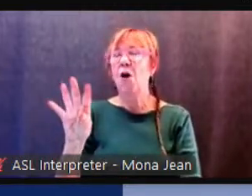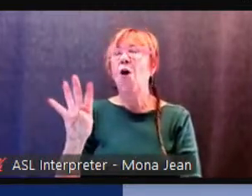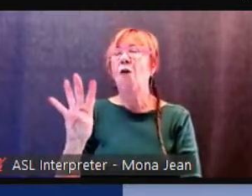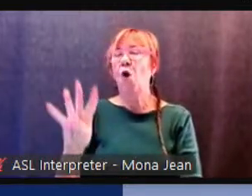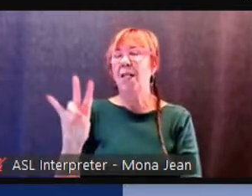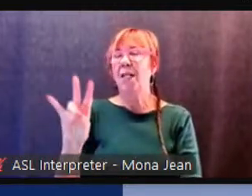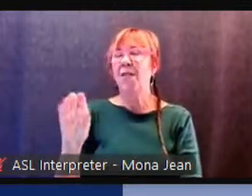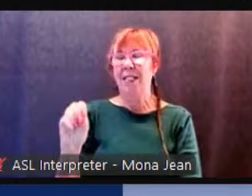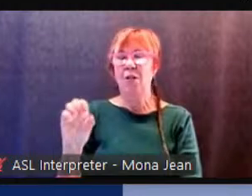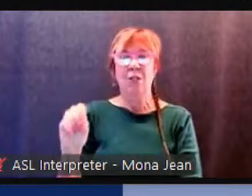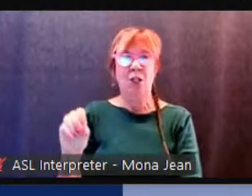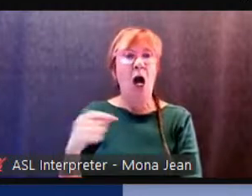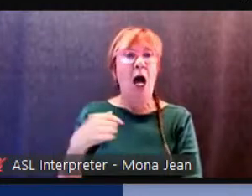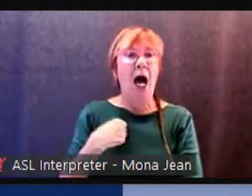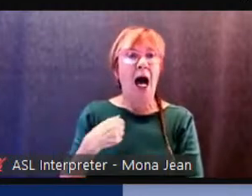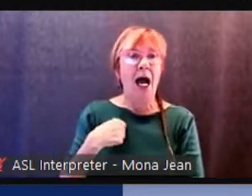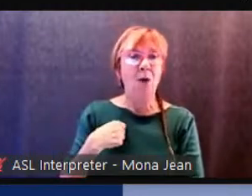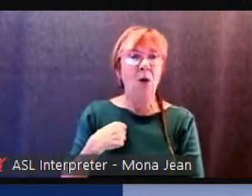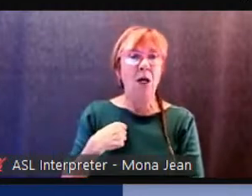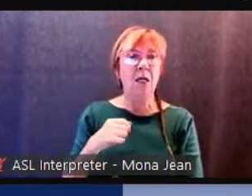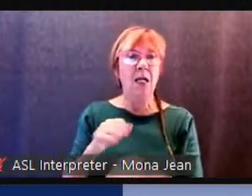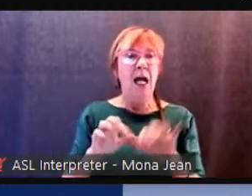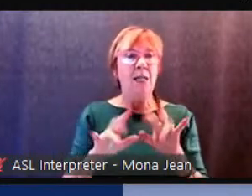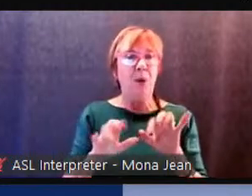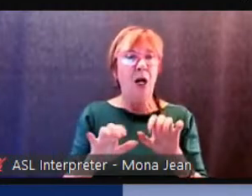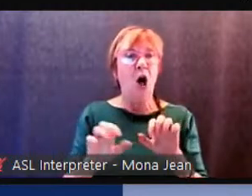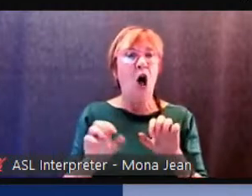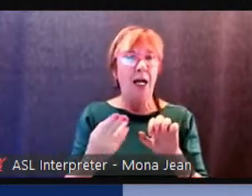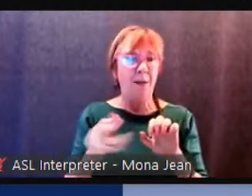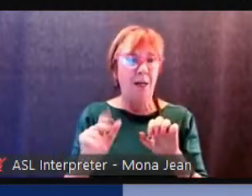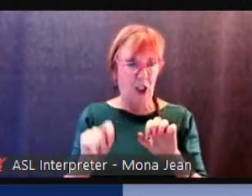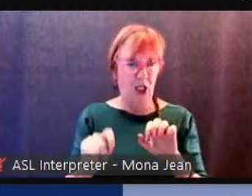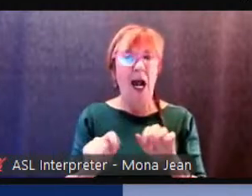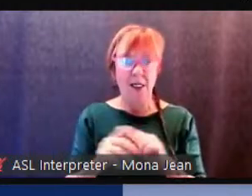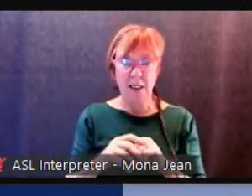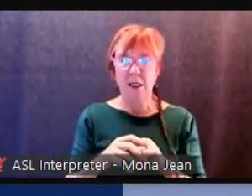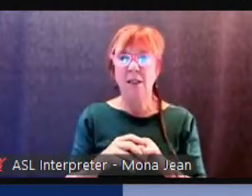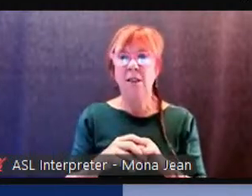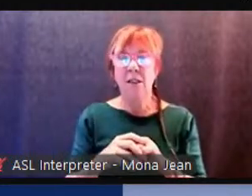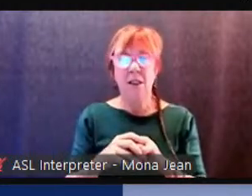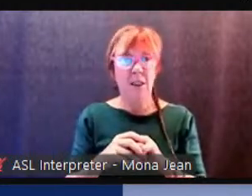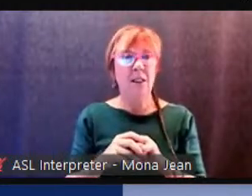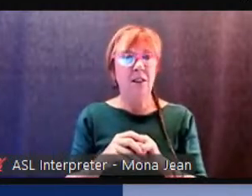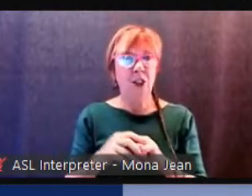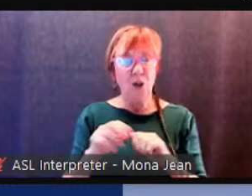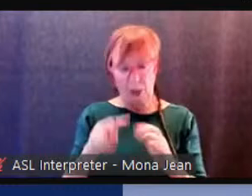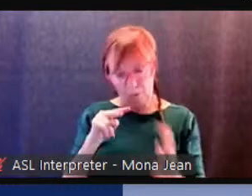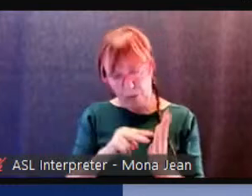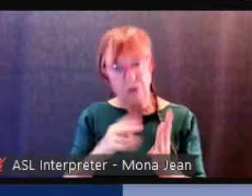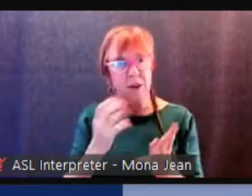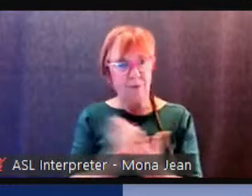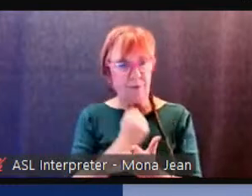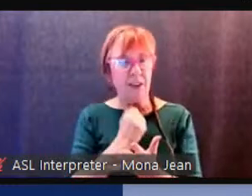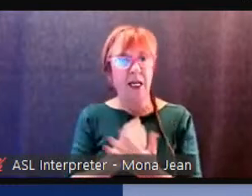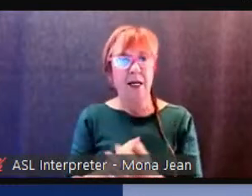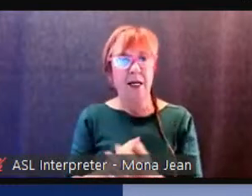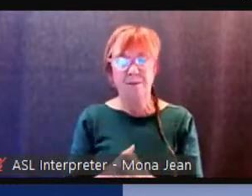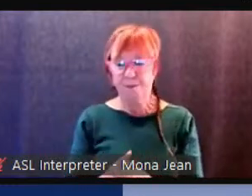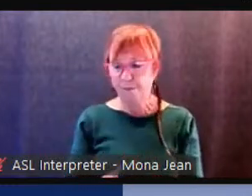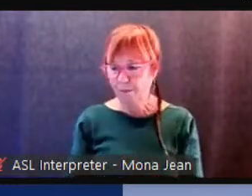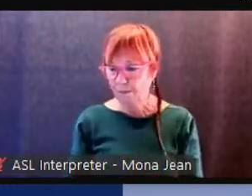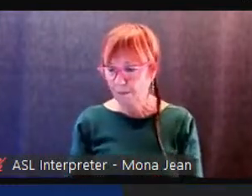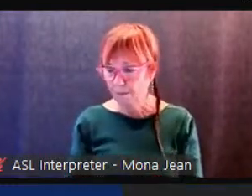714-796-4700. I will make sure to copy all of this into the chat so that you are able to look at that and contact them